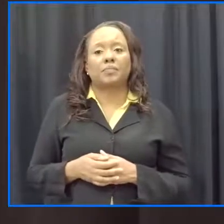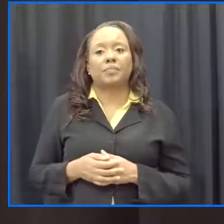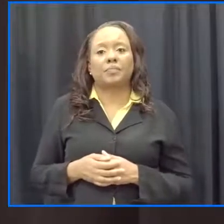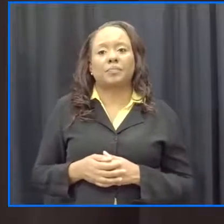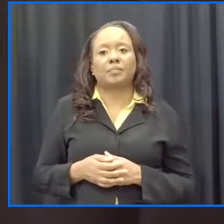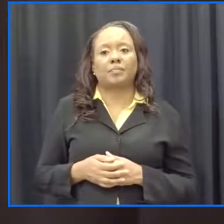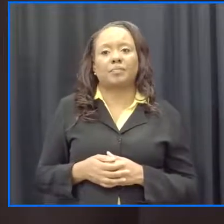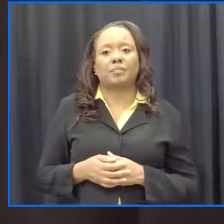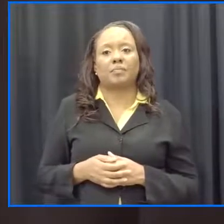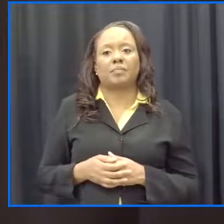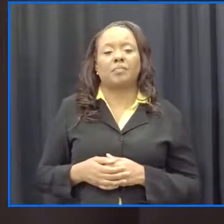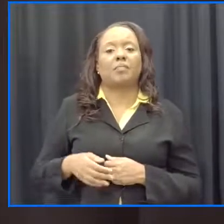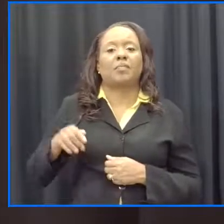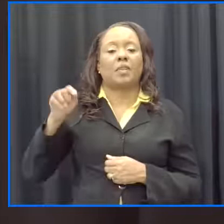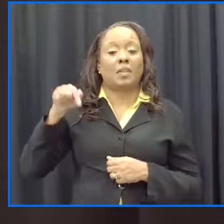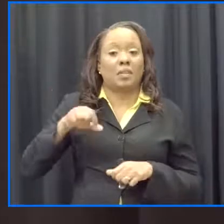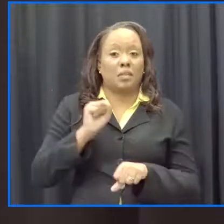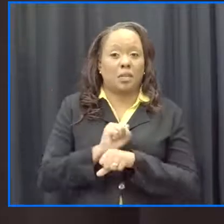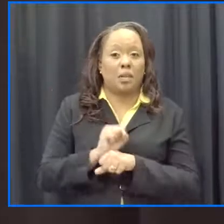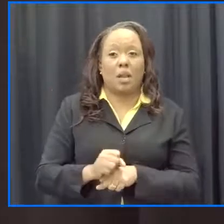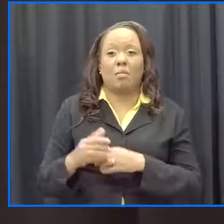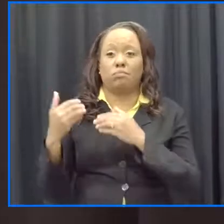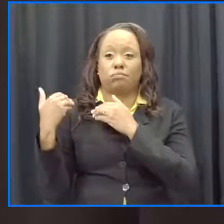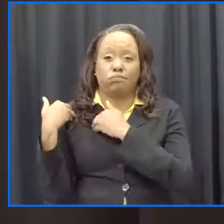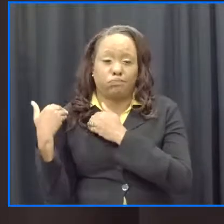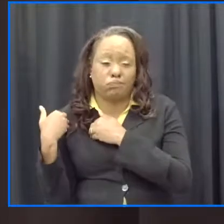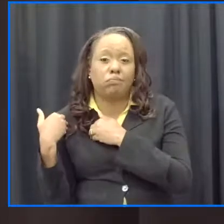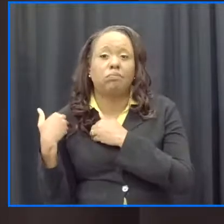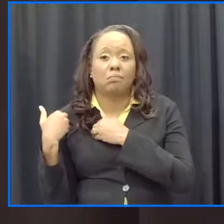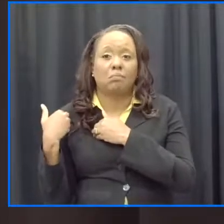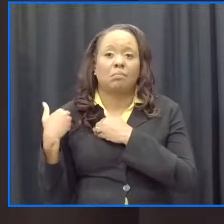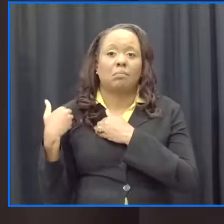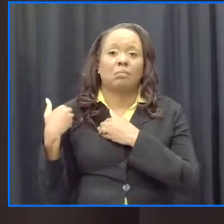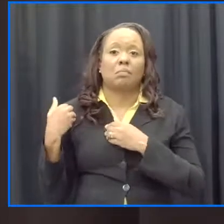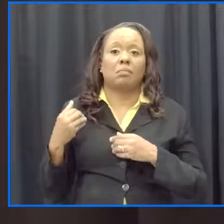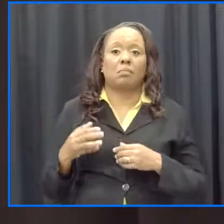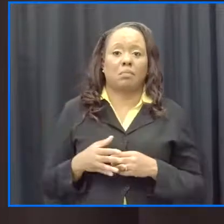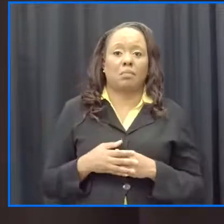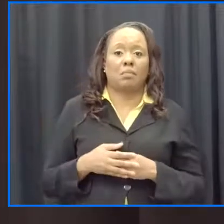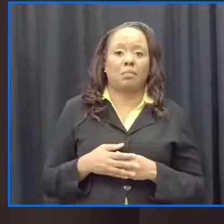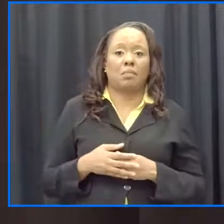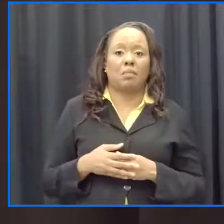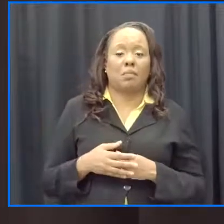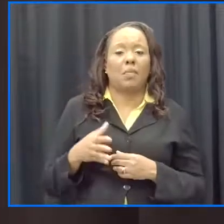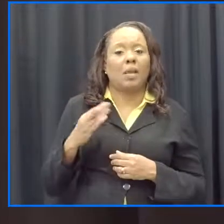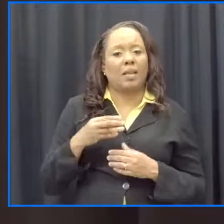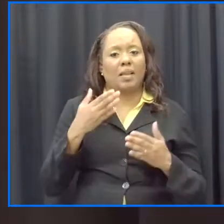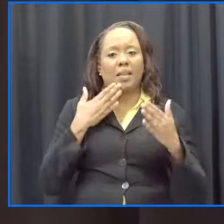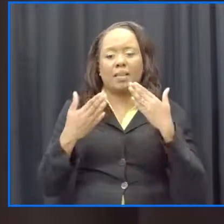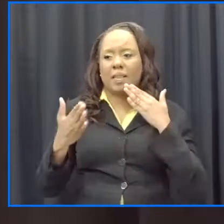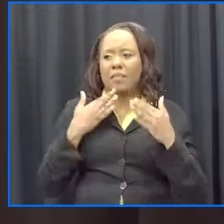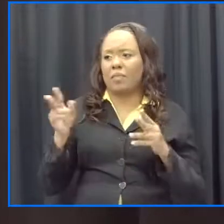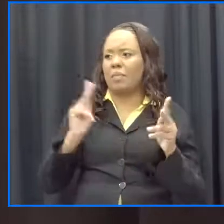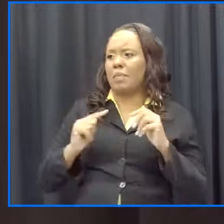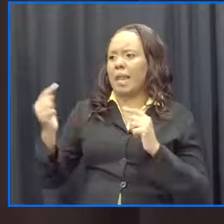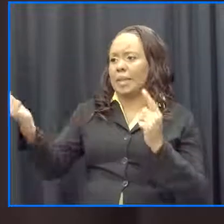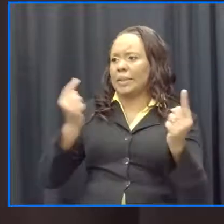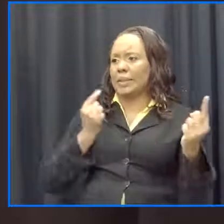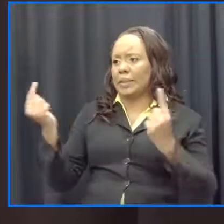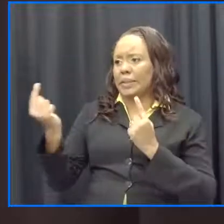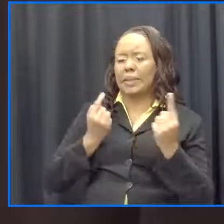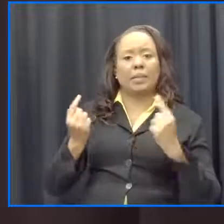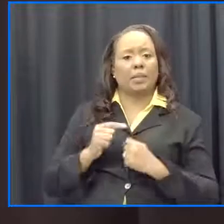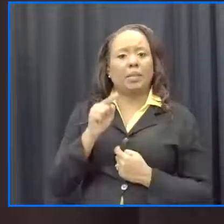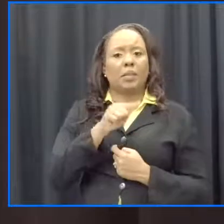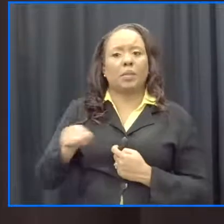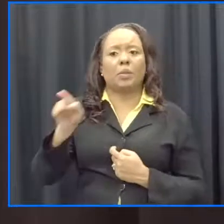has taken this task in terms of forming this commission. And your attendance here this morning, I think,